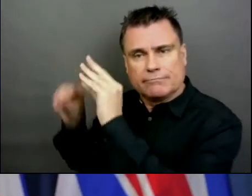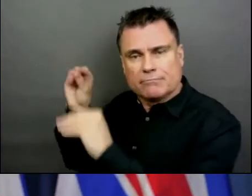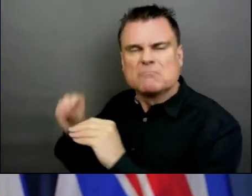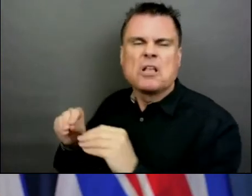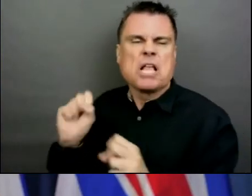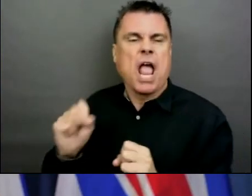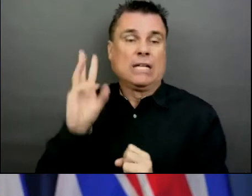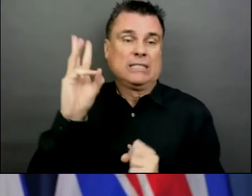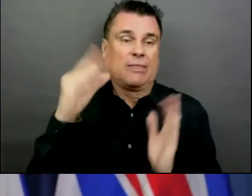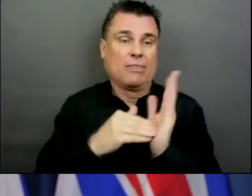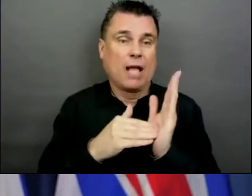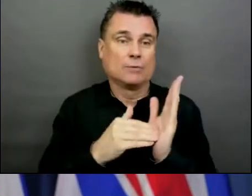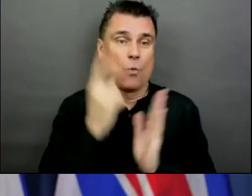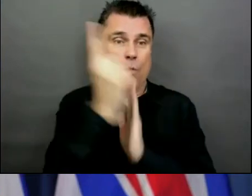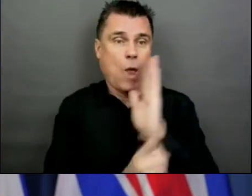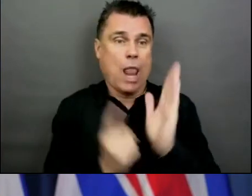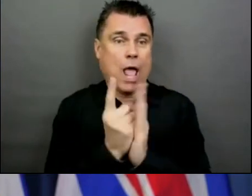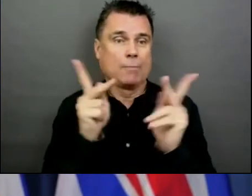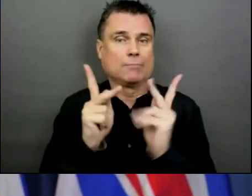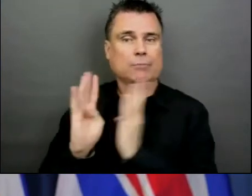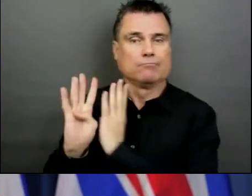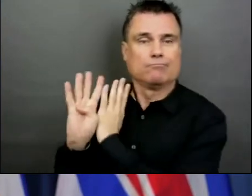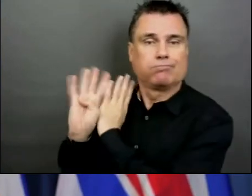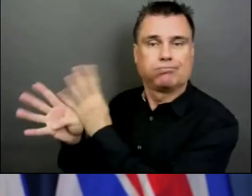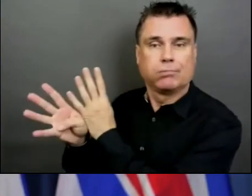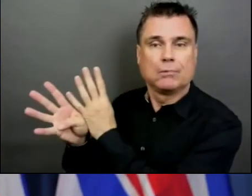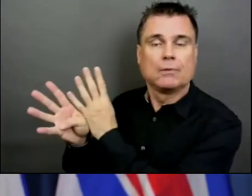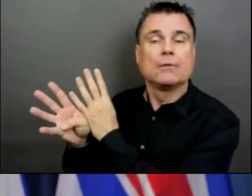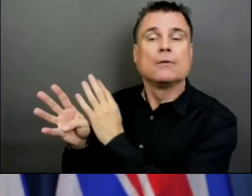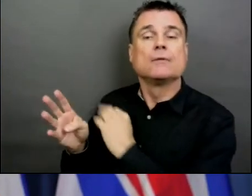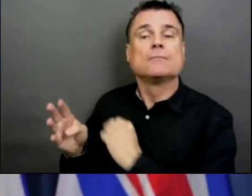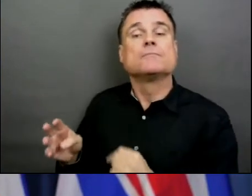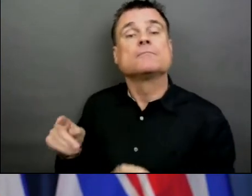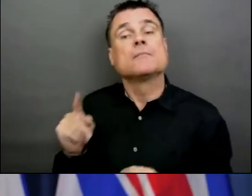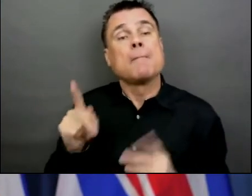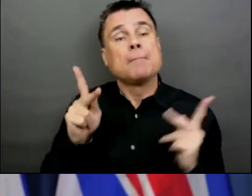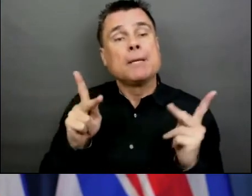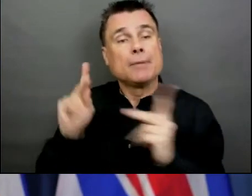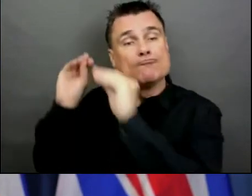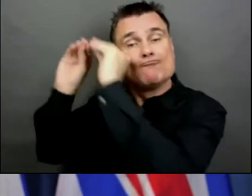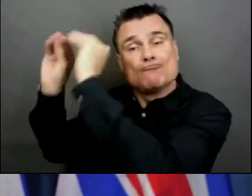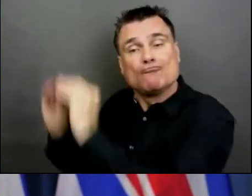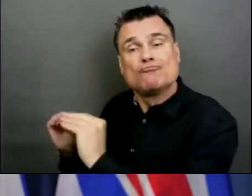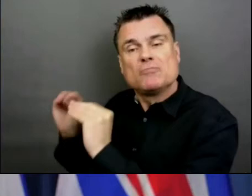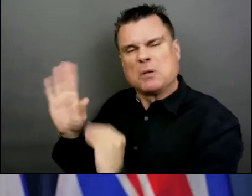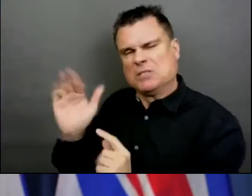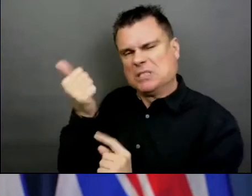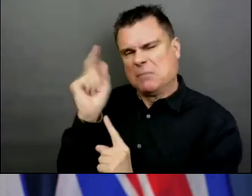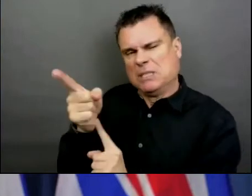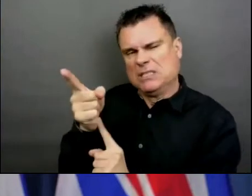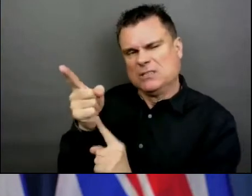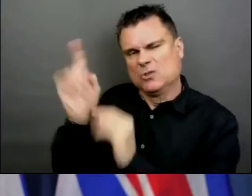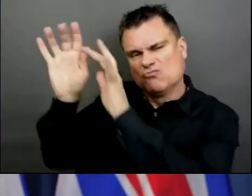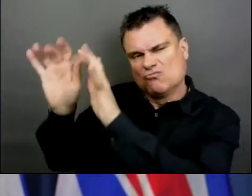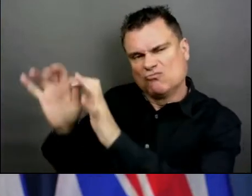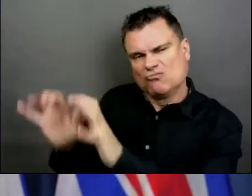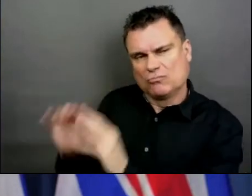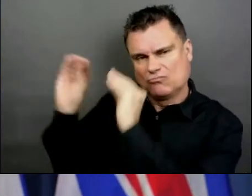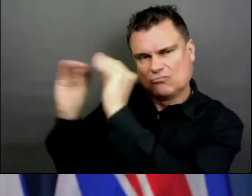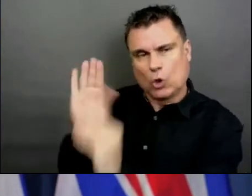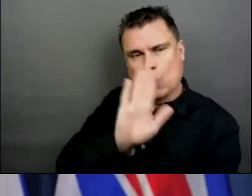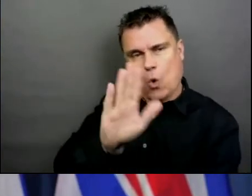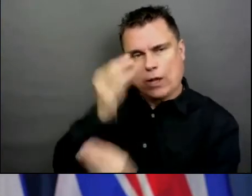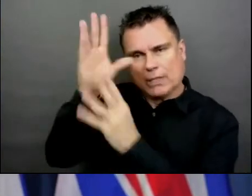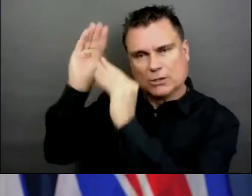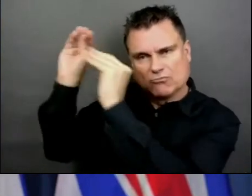someone to do their calculations and to log off. Even if you're user number 1001, you'll still be able to estimate your refund while you wait